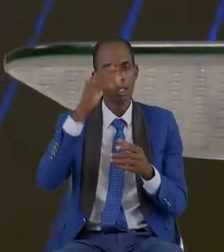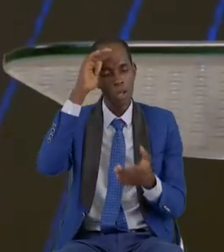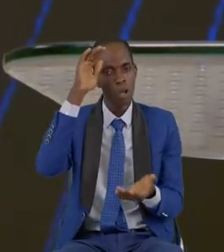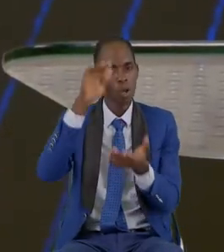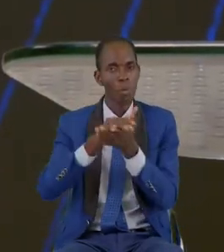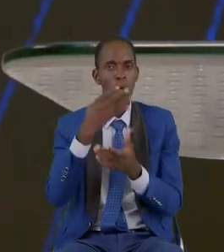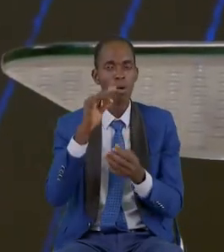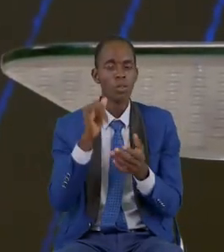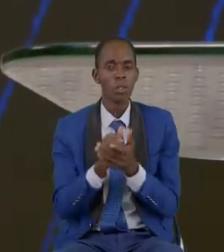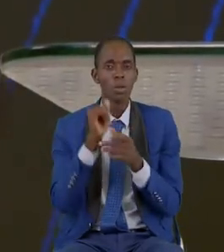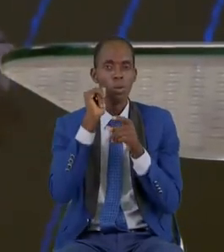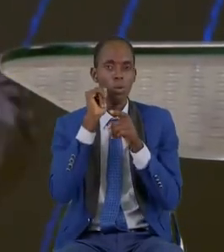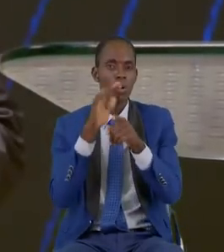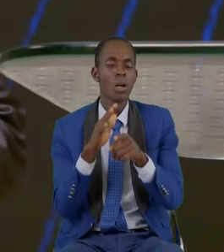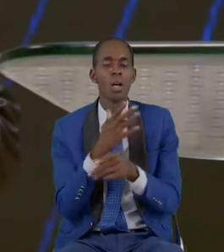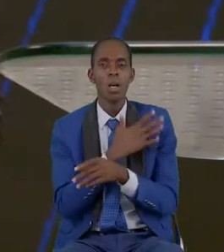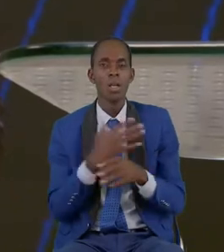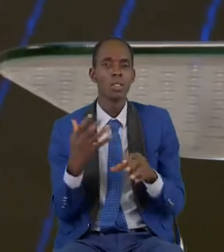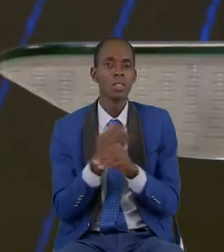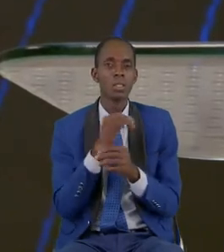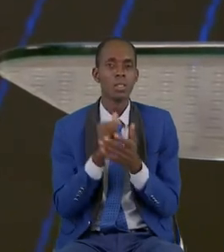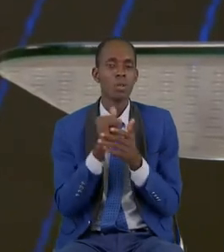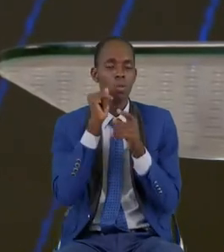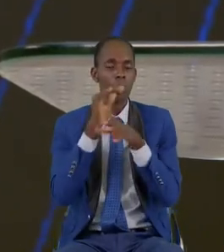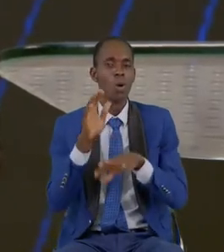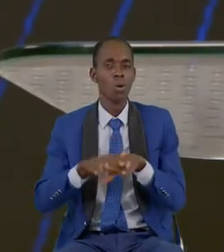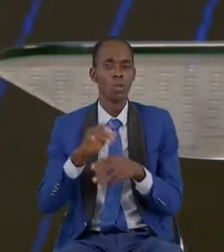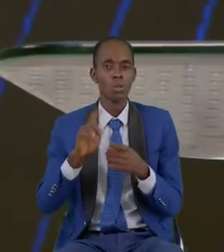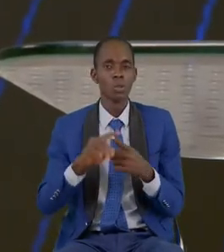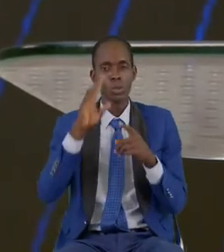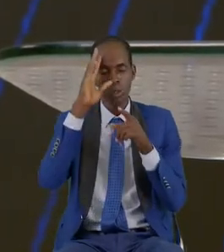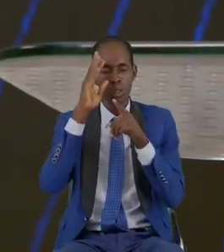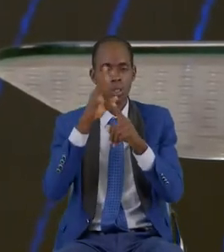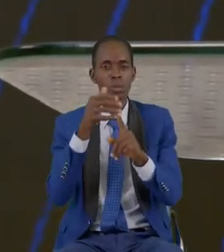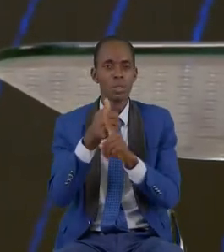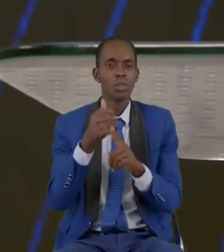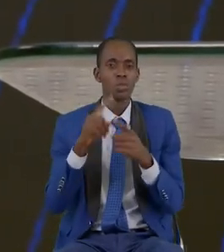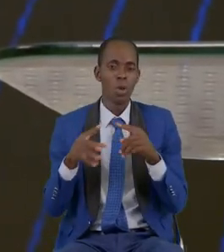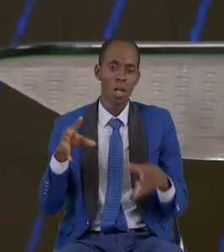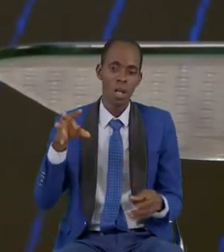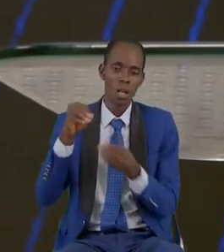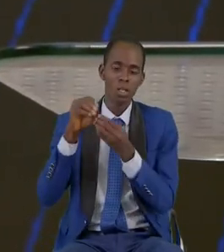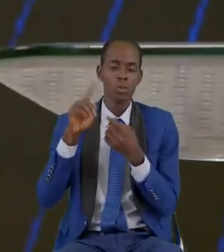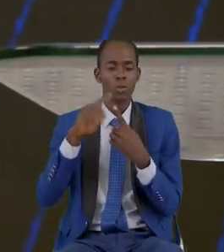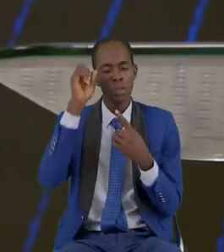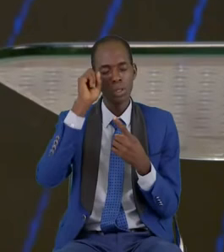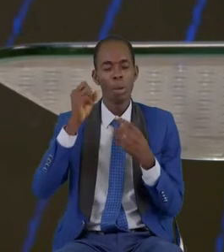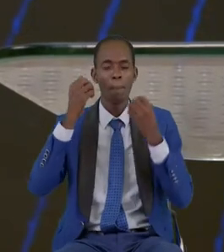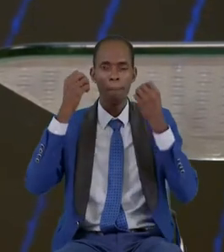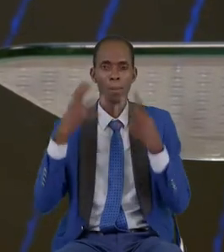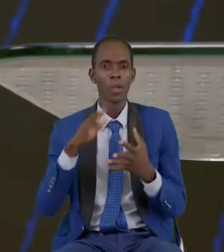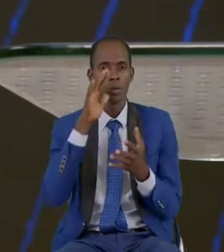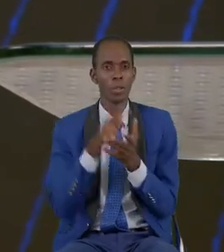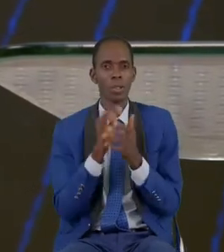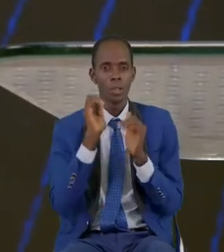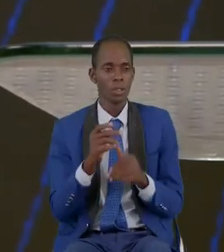he has taken that woman to himself to add to his many wives? Can you discipline such a